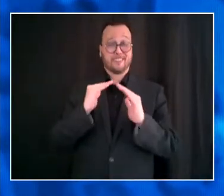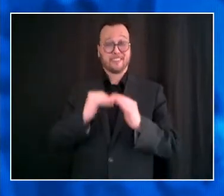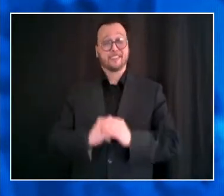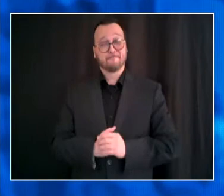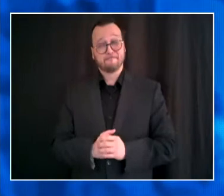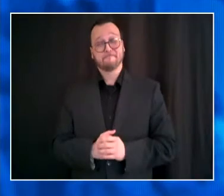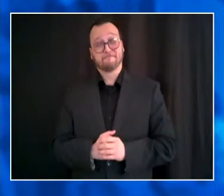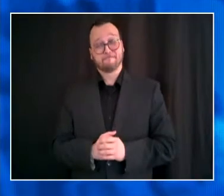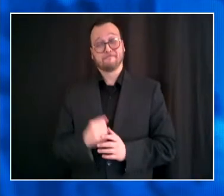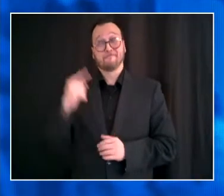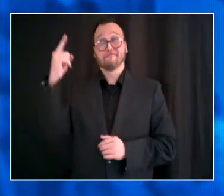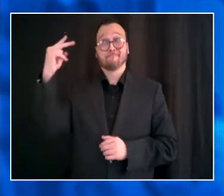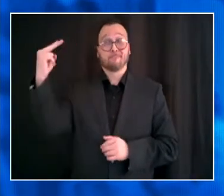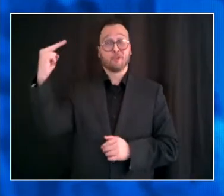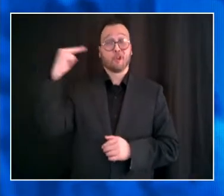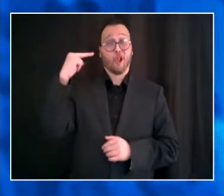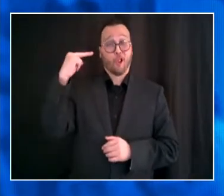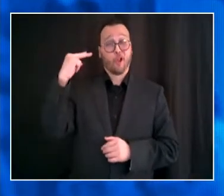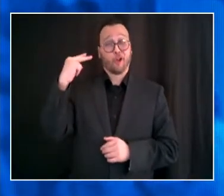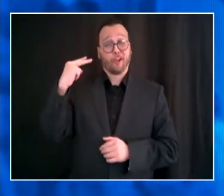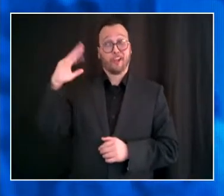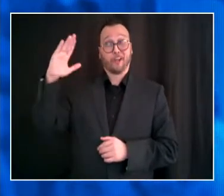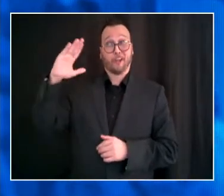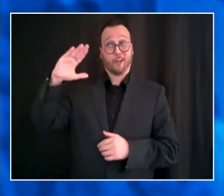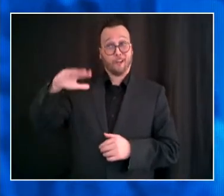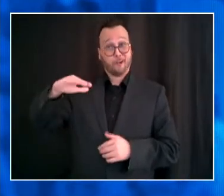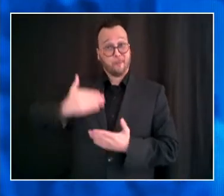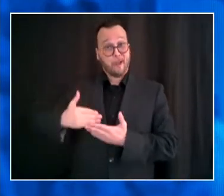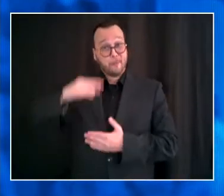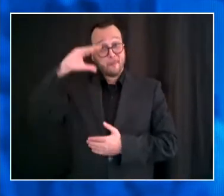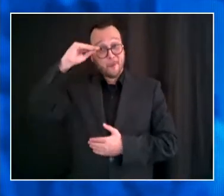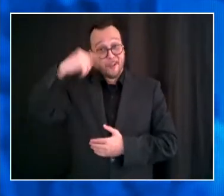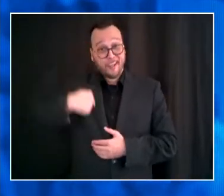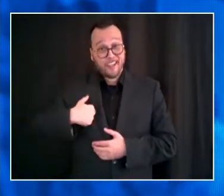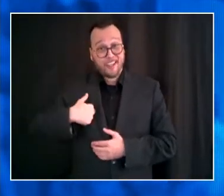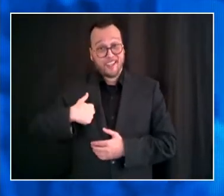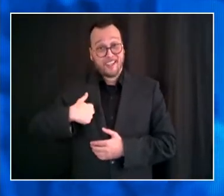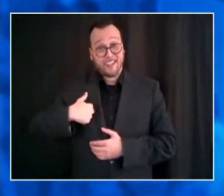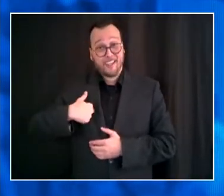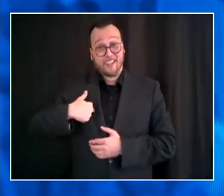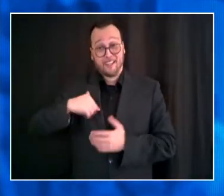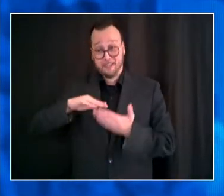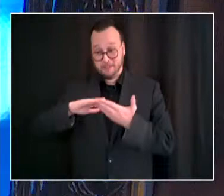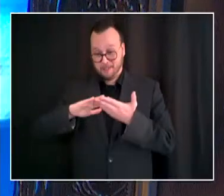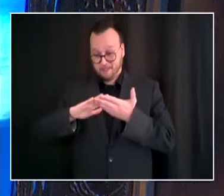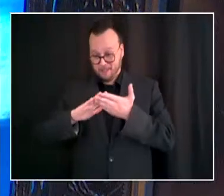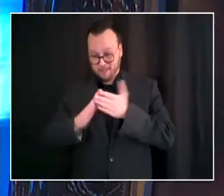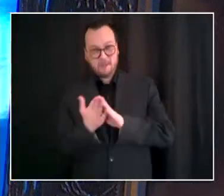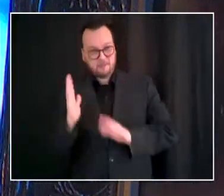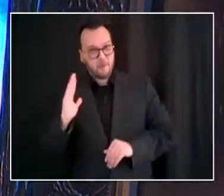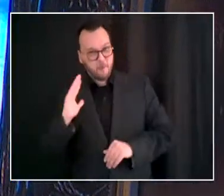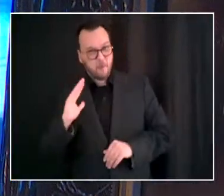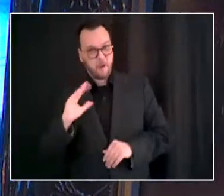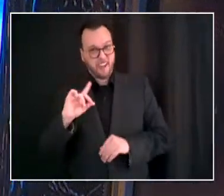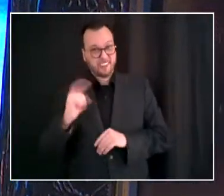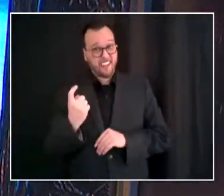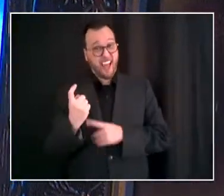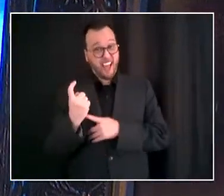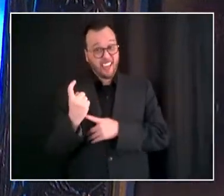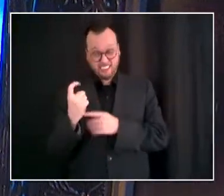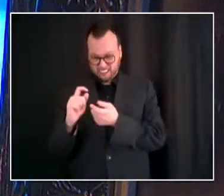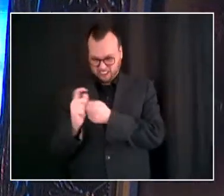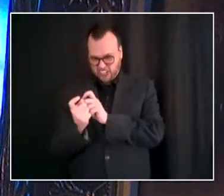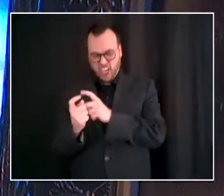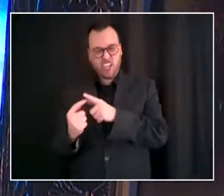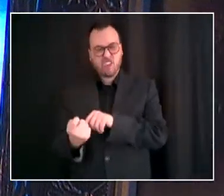she's looking at her baby boy who transitioned from being dyslexic,